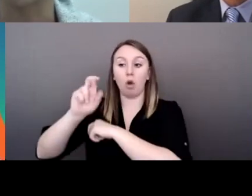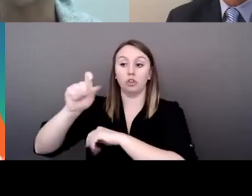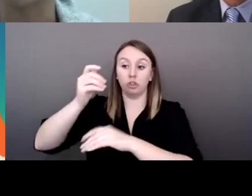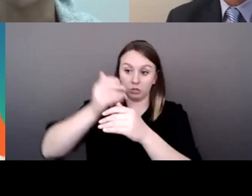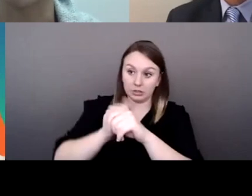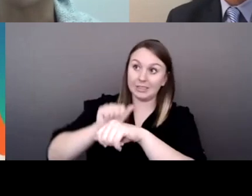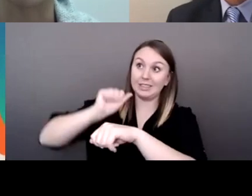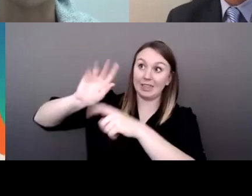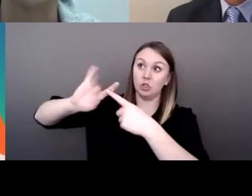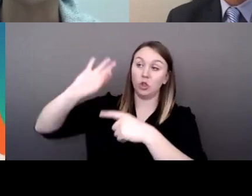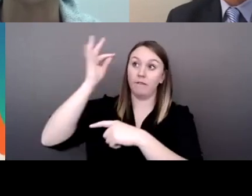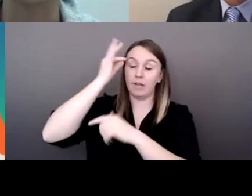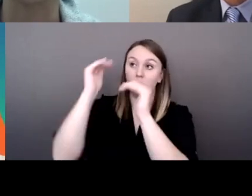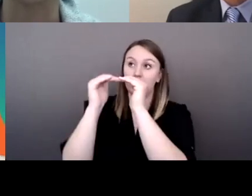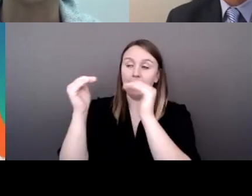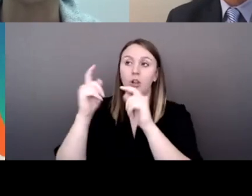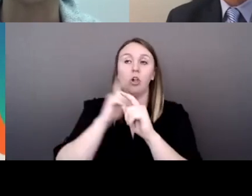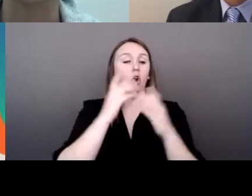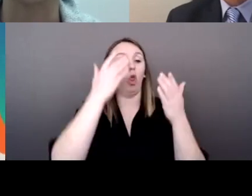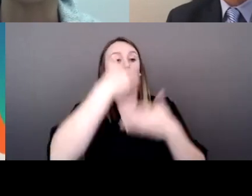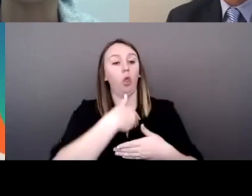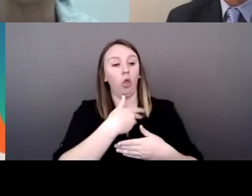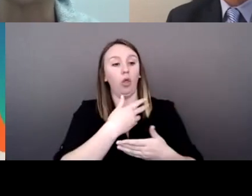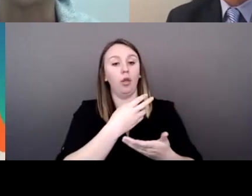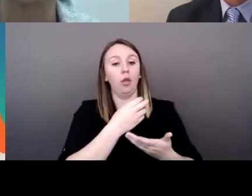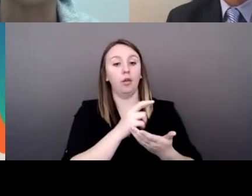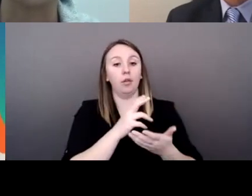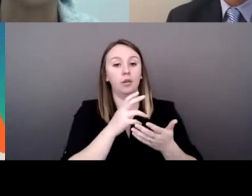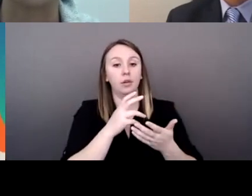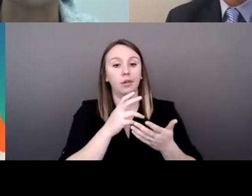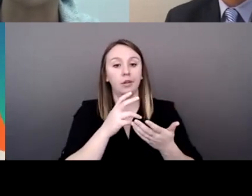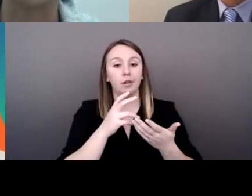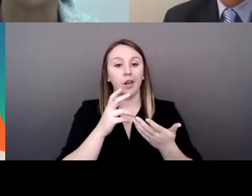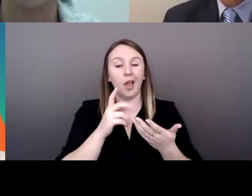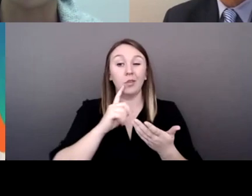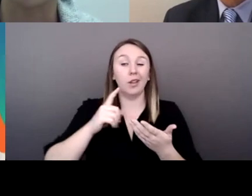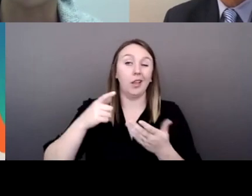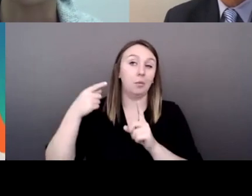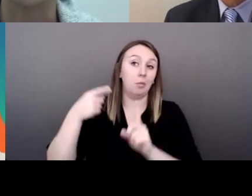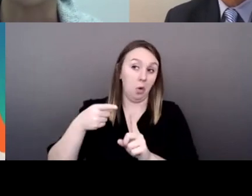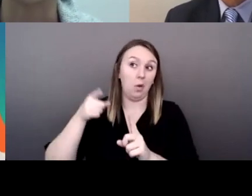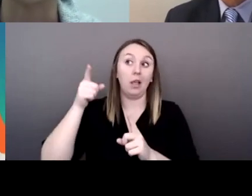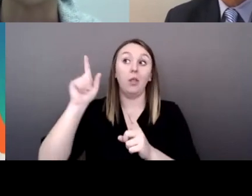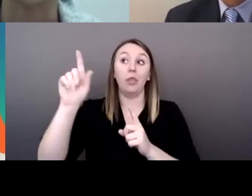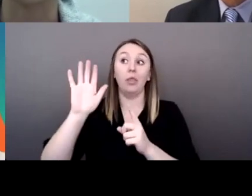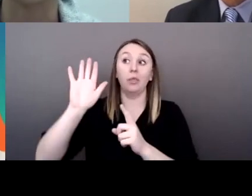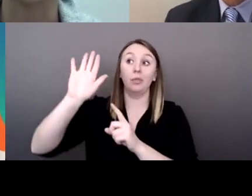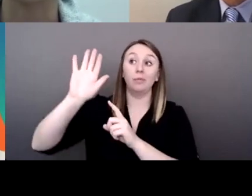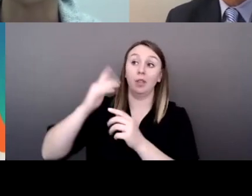overlooked, or I guess say that they're basically kind of put on the back burner and not taken